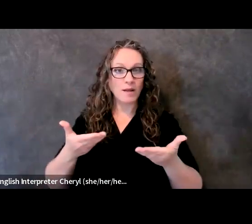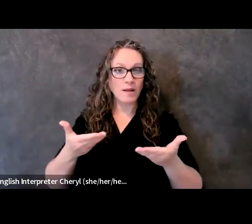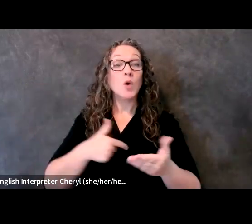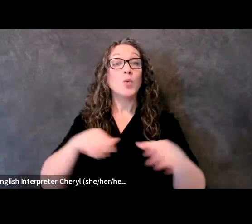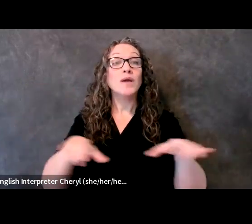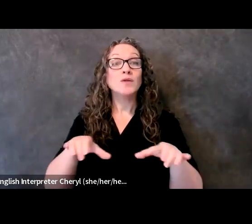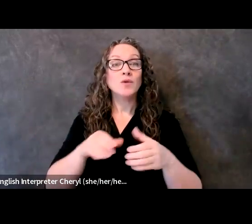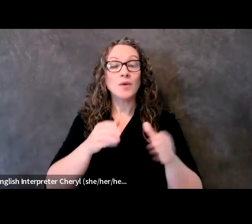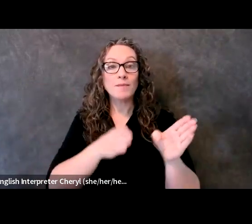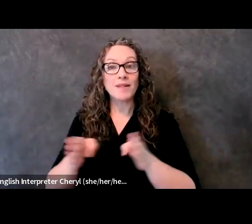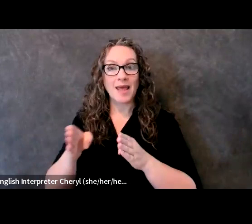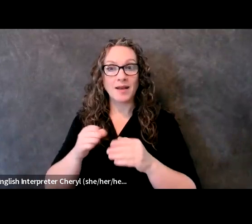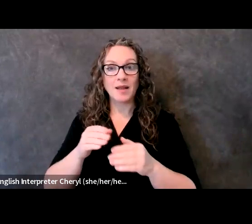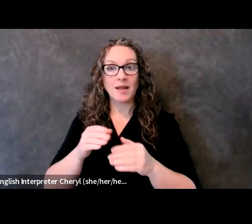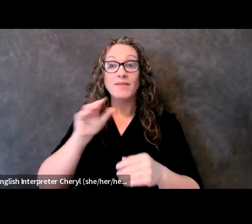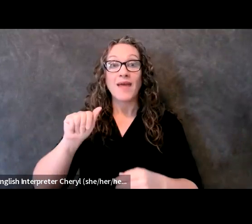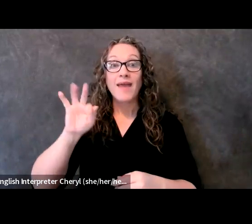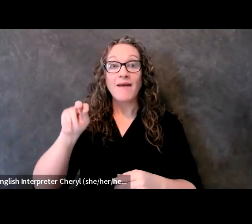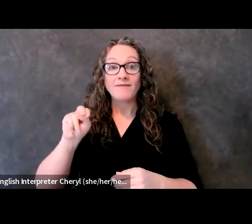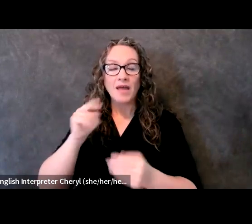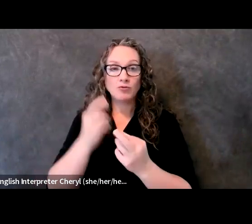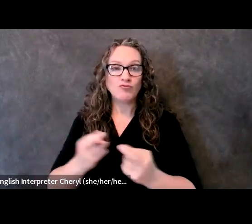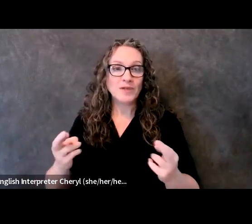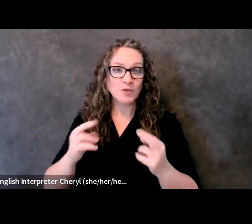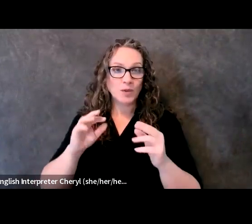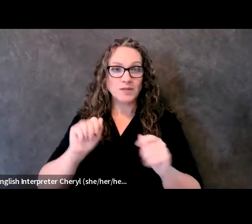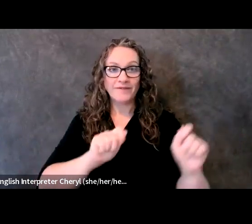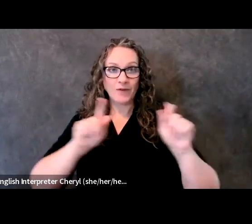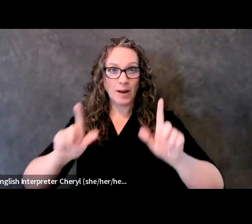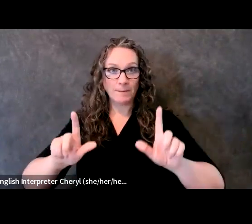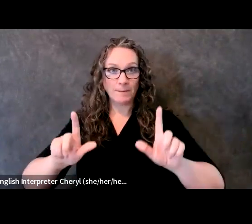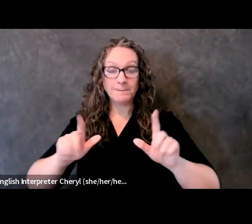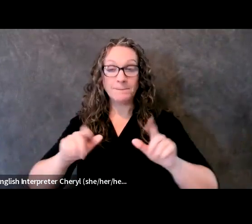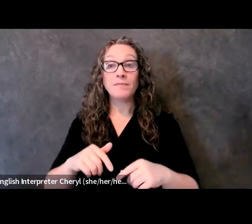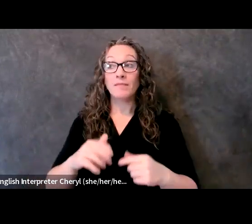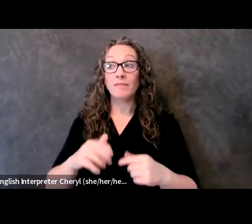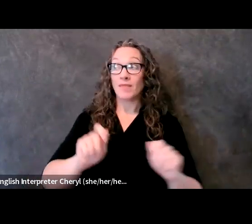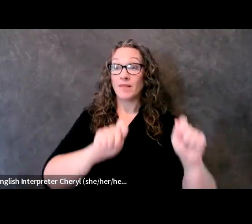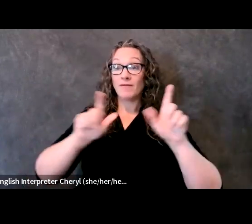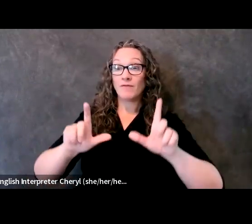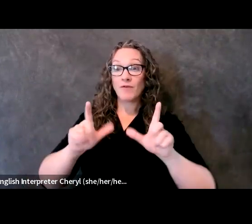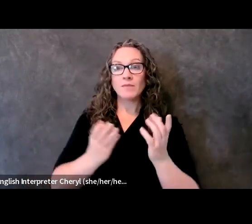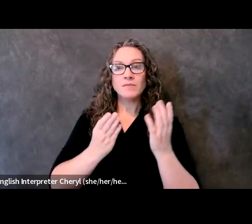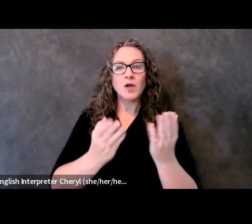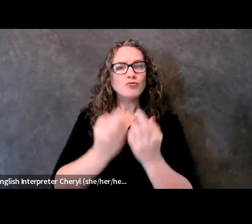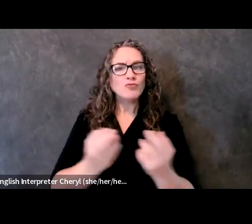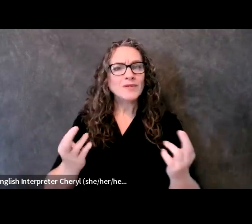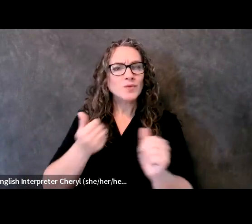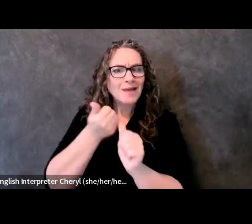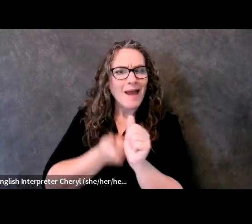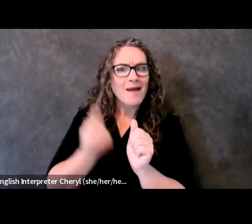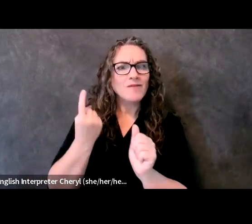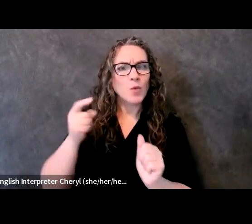the Access and Functional Needs Resource Framework. This resource framework suggests there are resources everyone needs